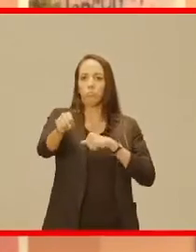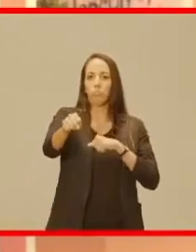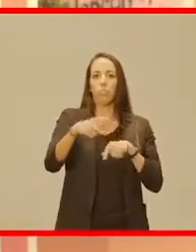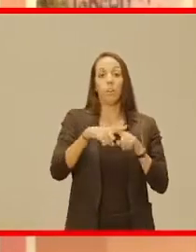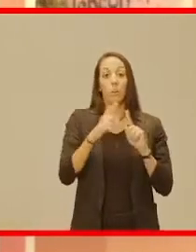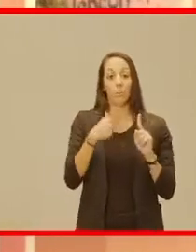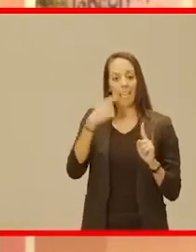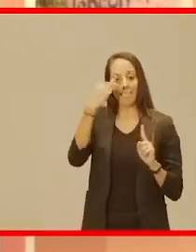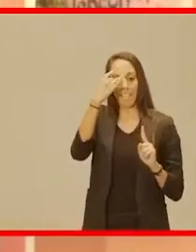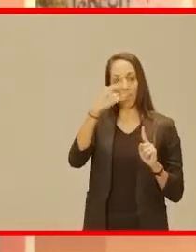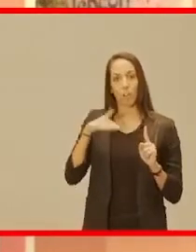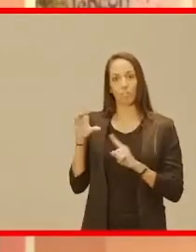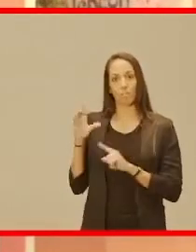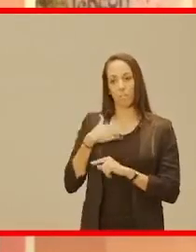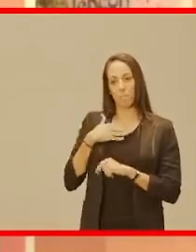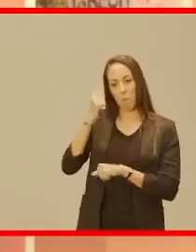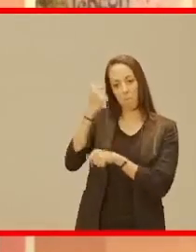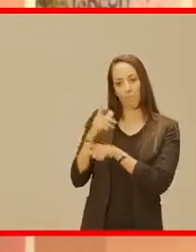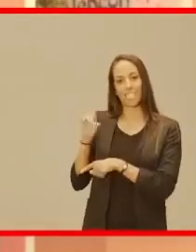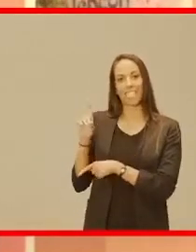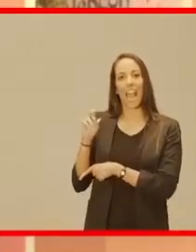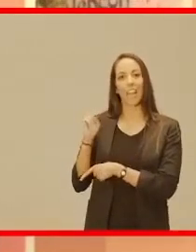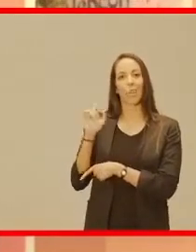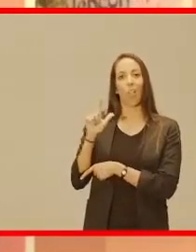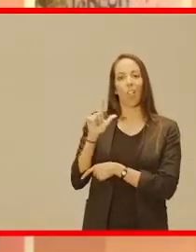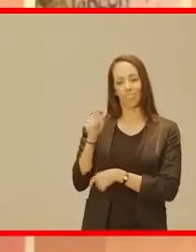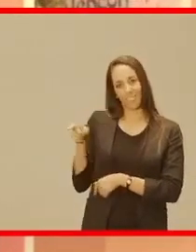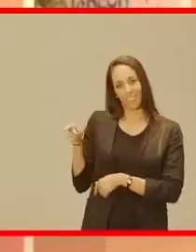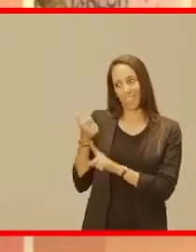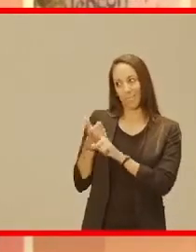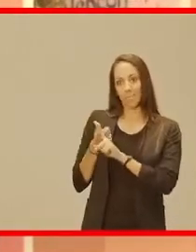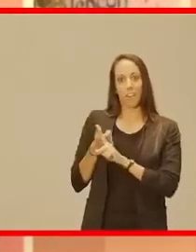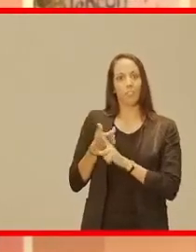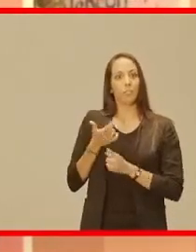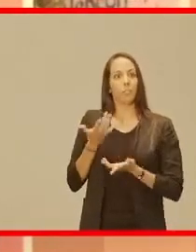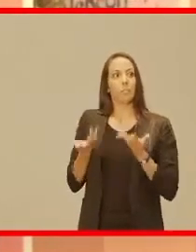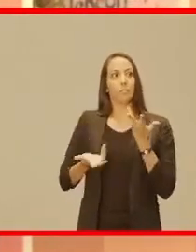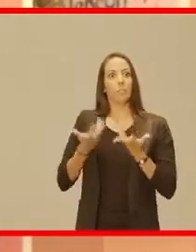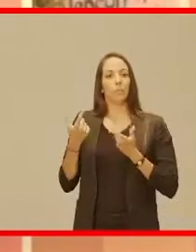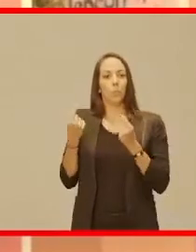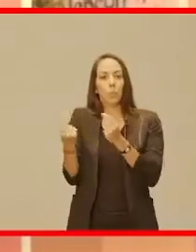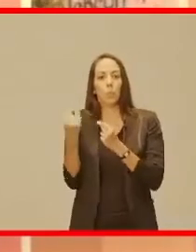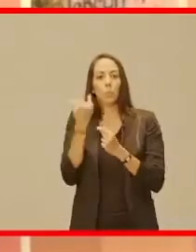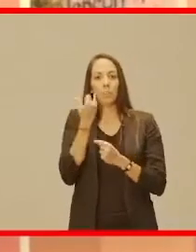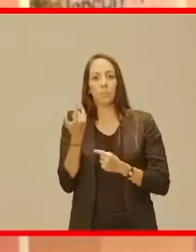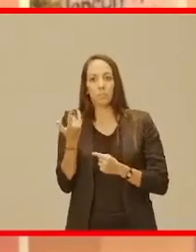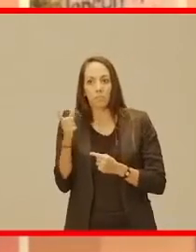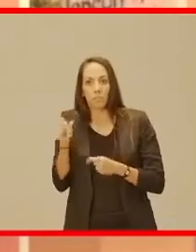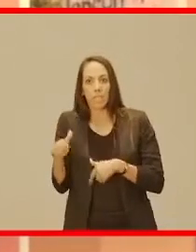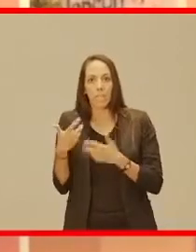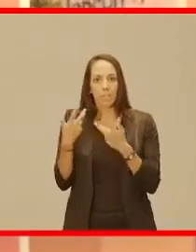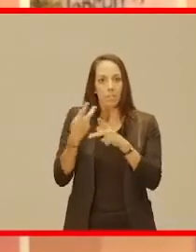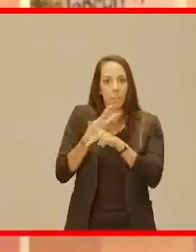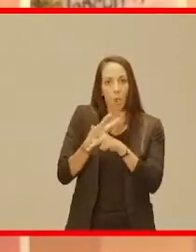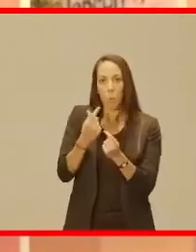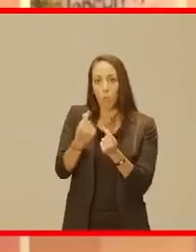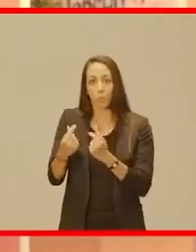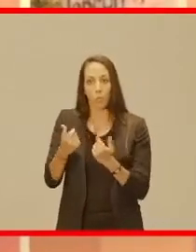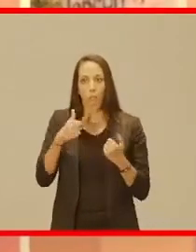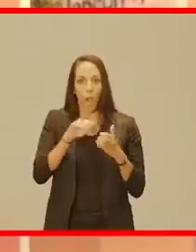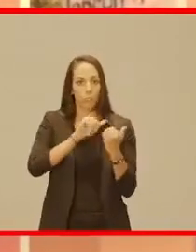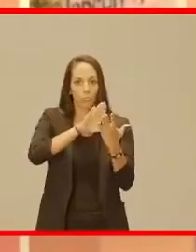been in situations like that. That could be a policy thing. So it could be something that we bring